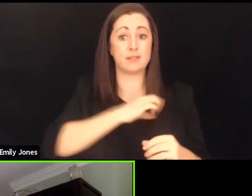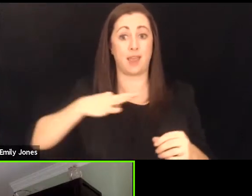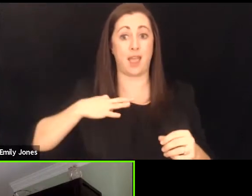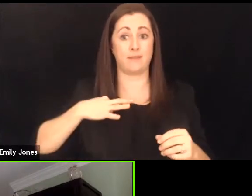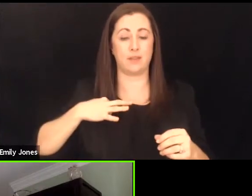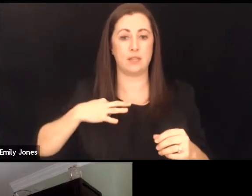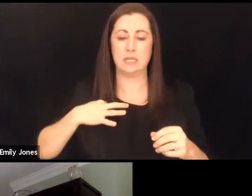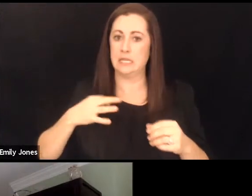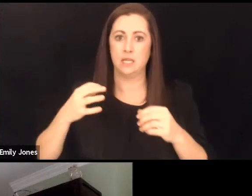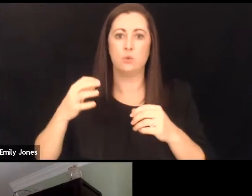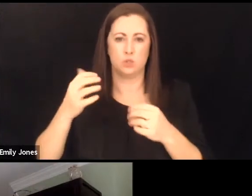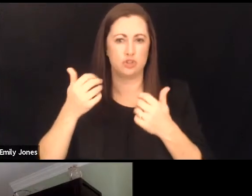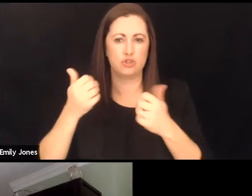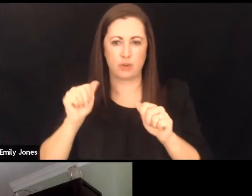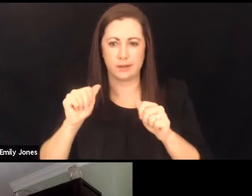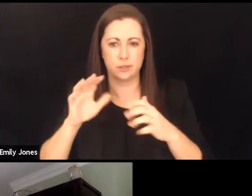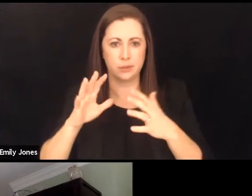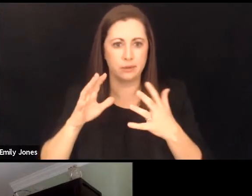us.